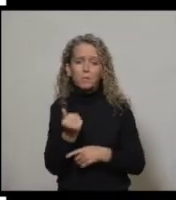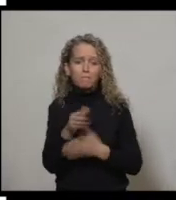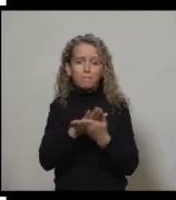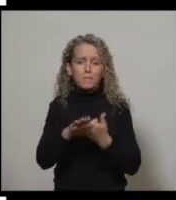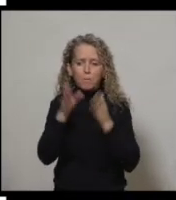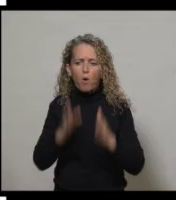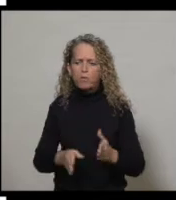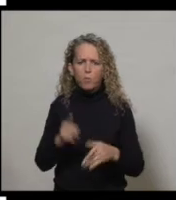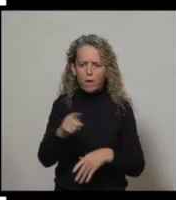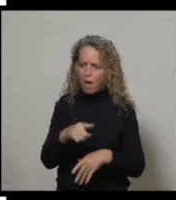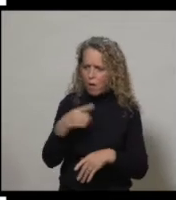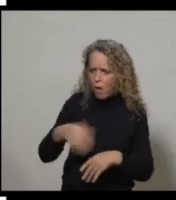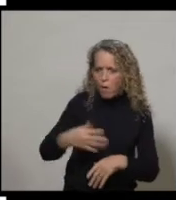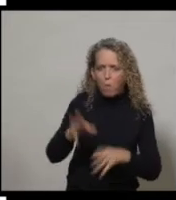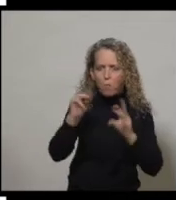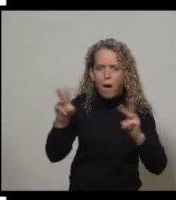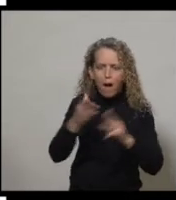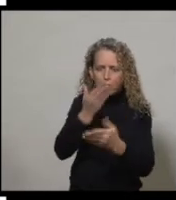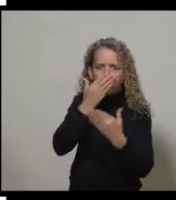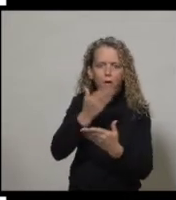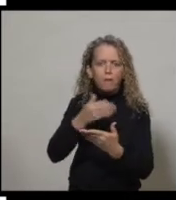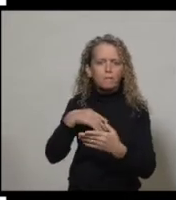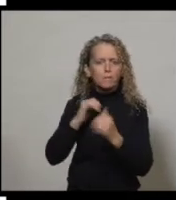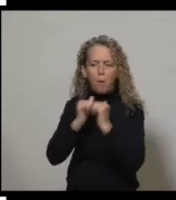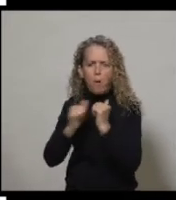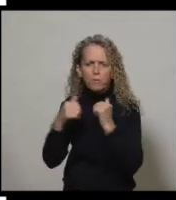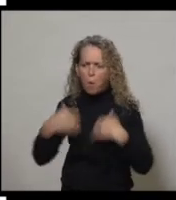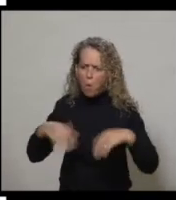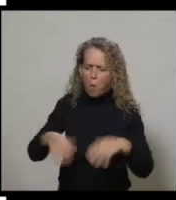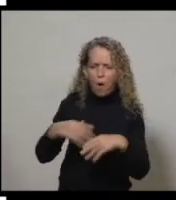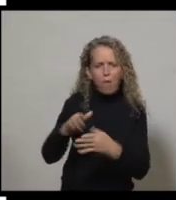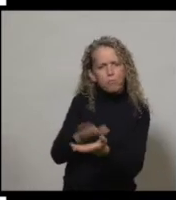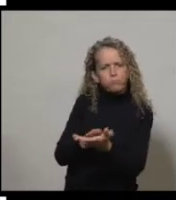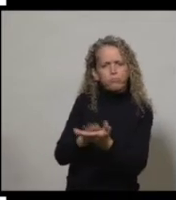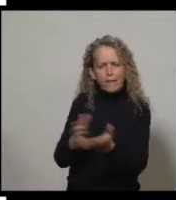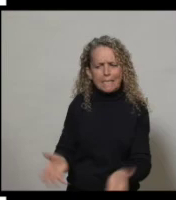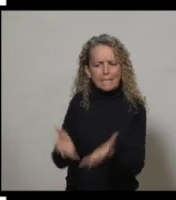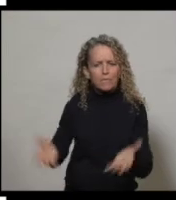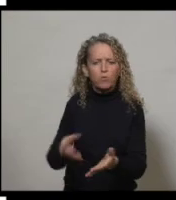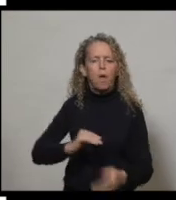things and really strengthening their identity by helping them to see the greatness in themselves?